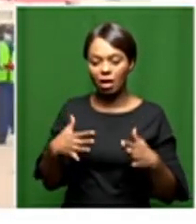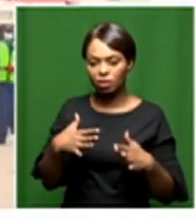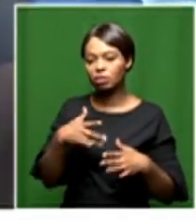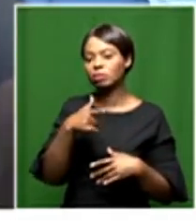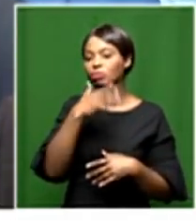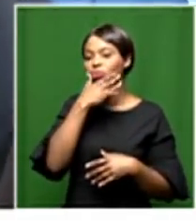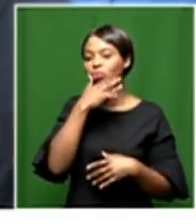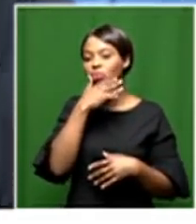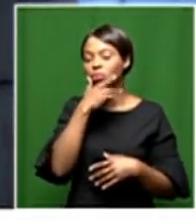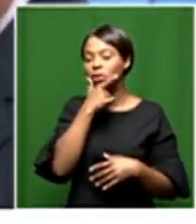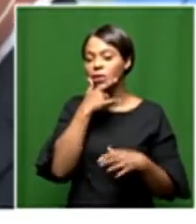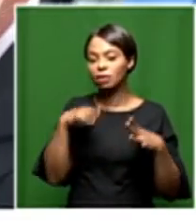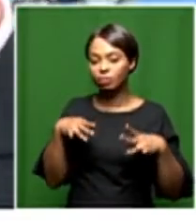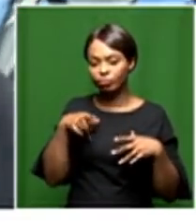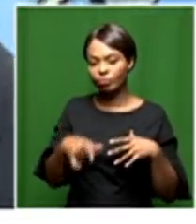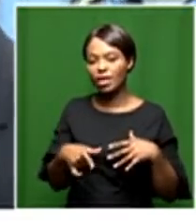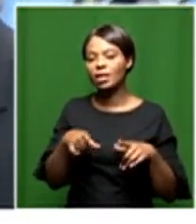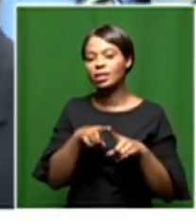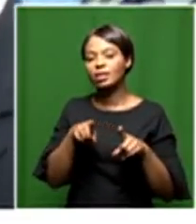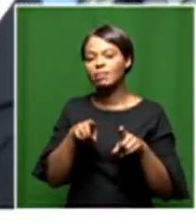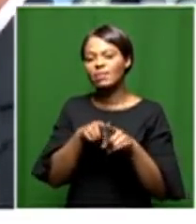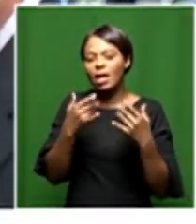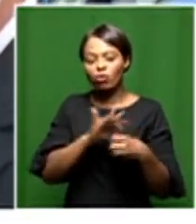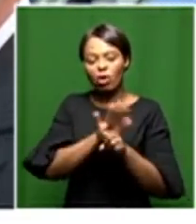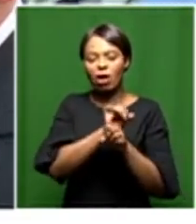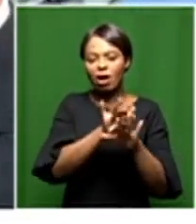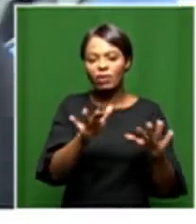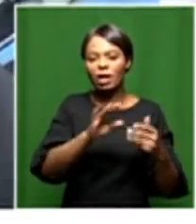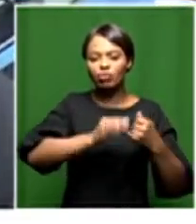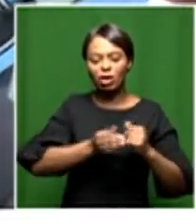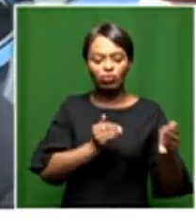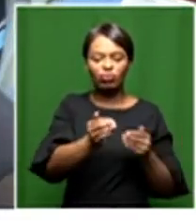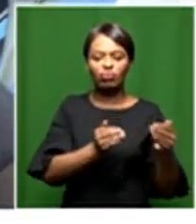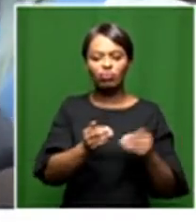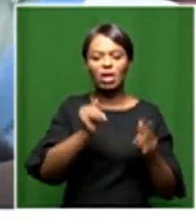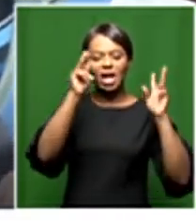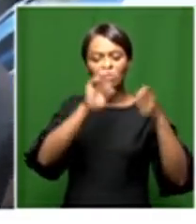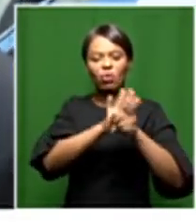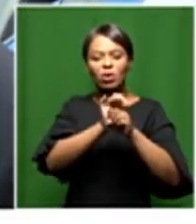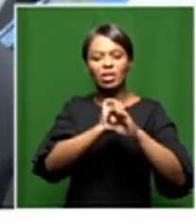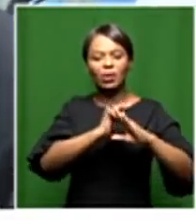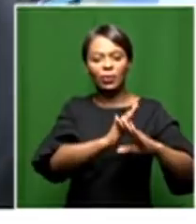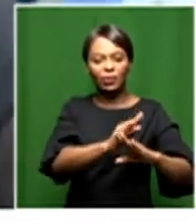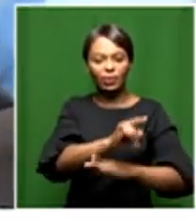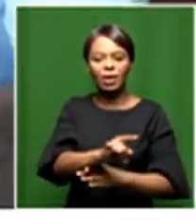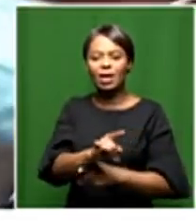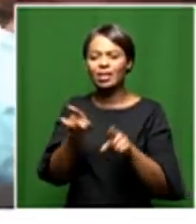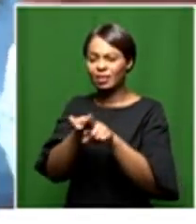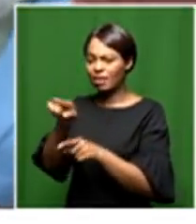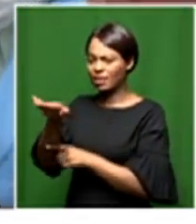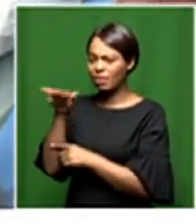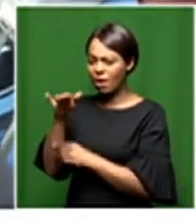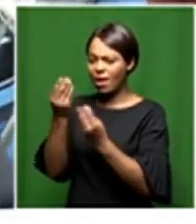new variant of COVID-19. What is the situation in Zimbabwe? Do you also have this